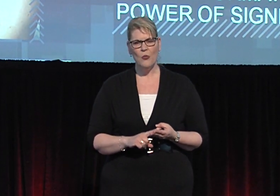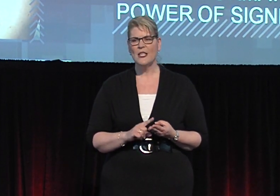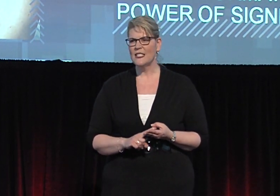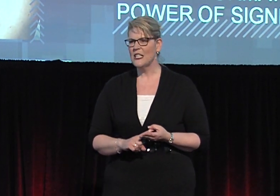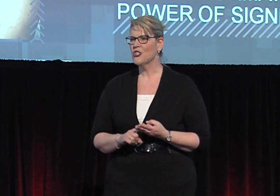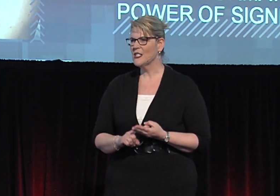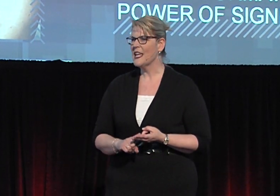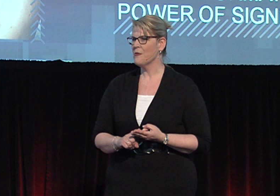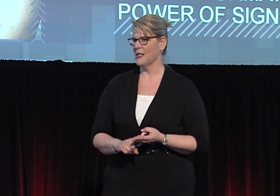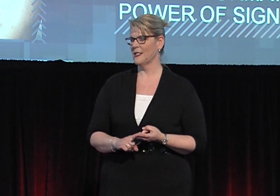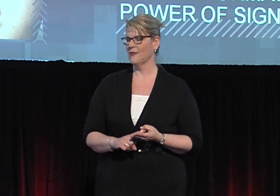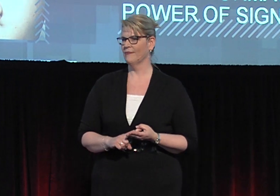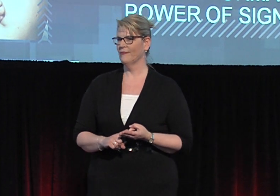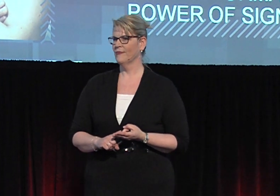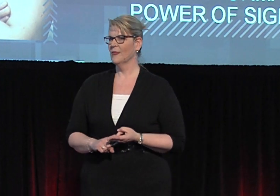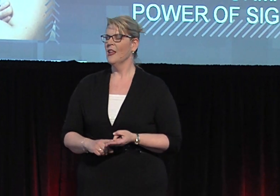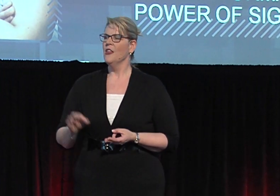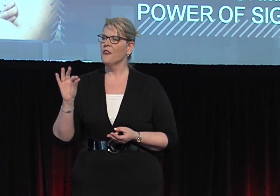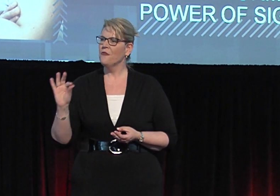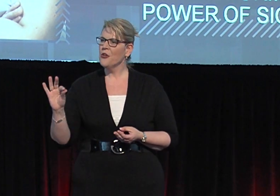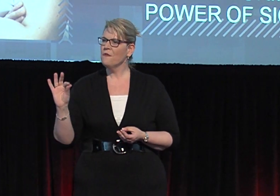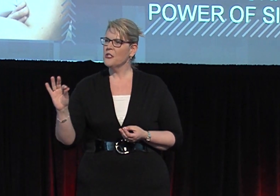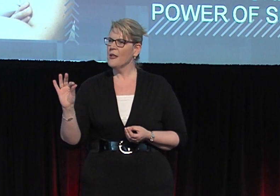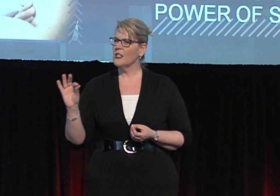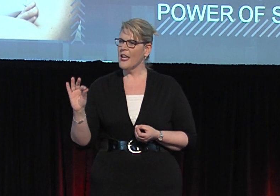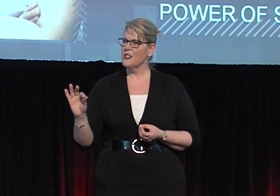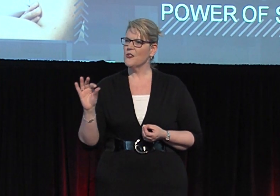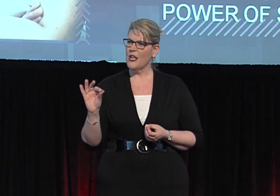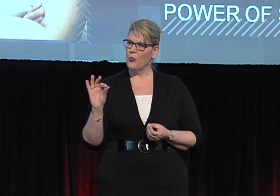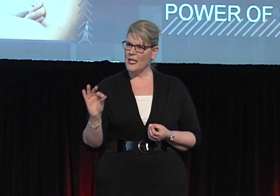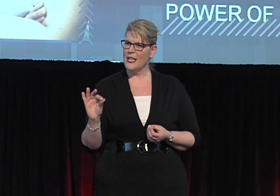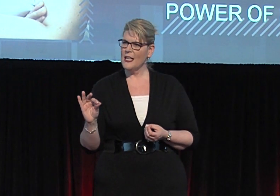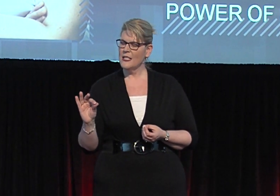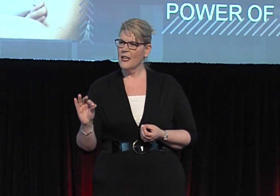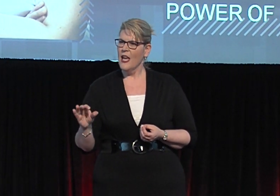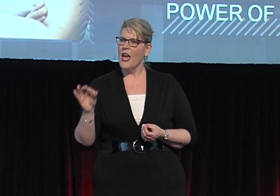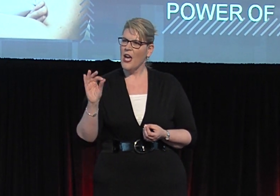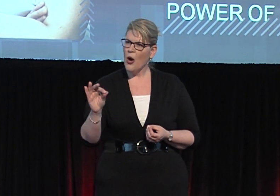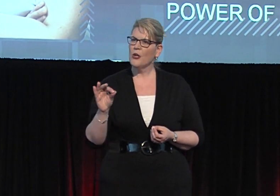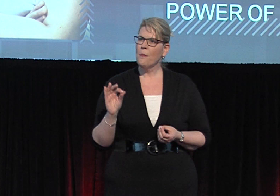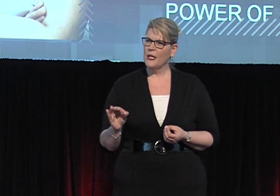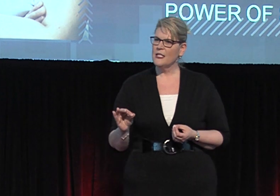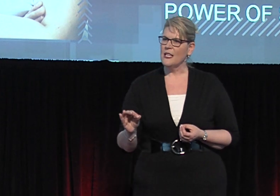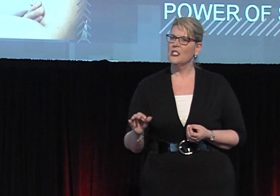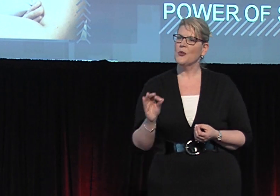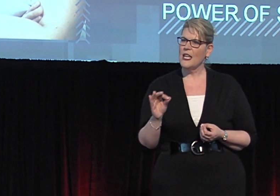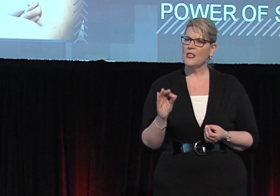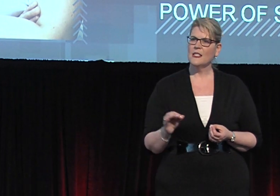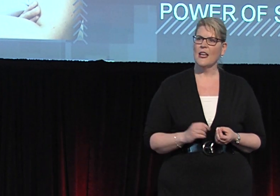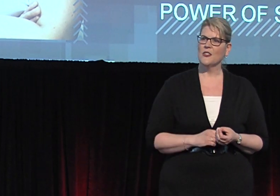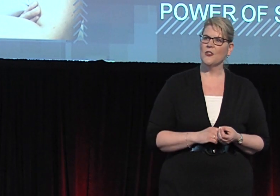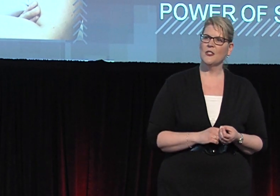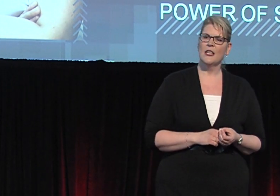tell him what his teacher's name is. The few fundamental answers that we need and our ability to